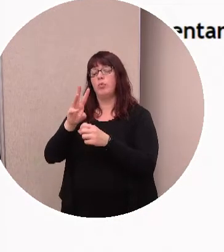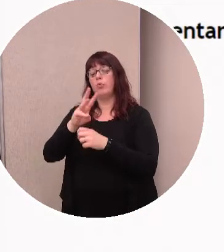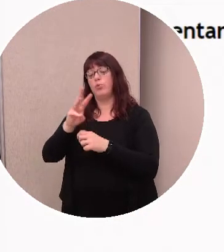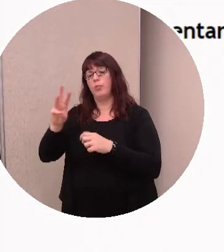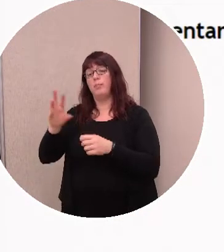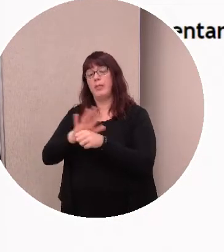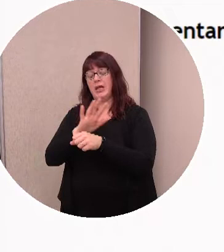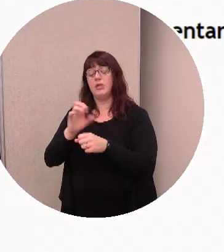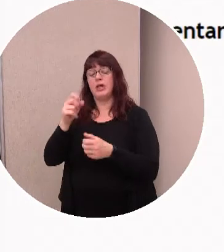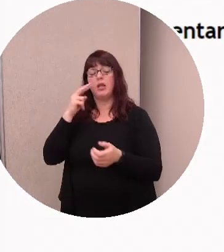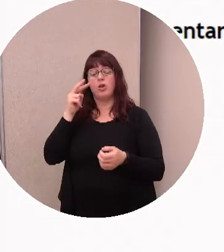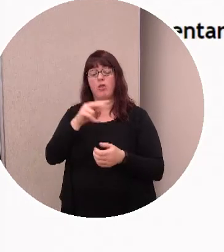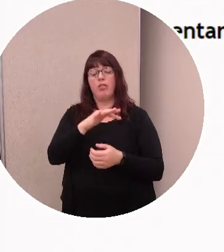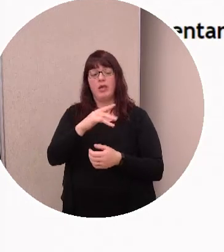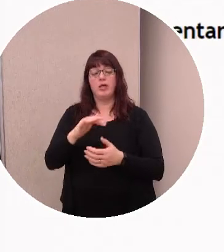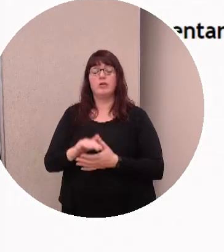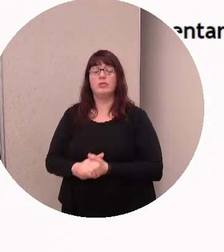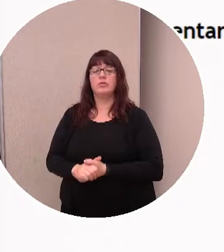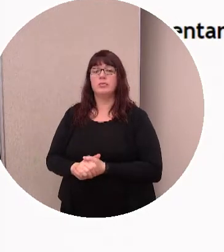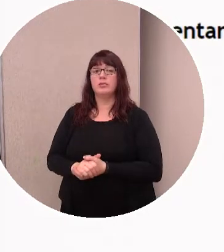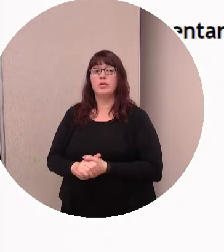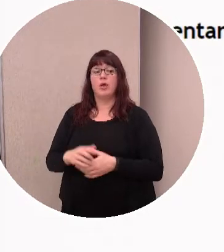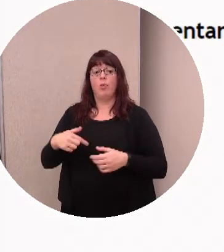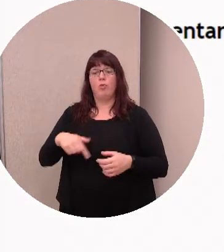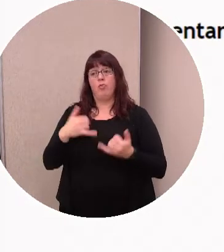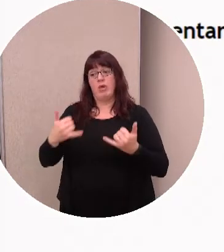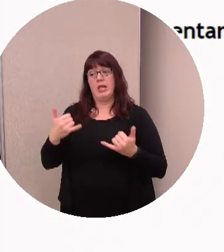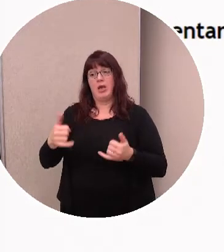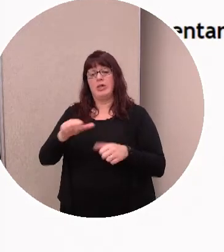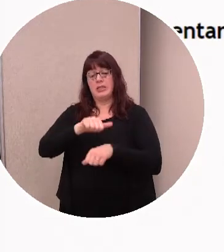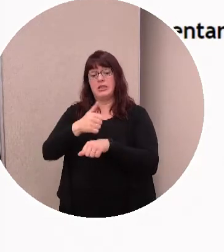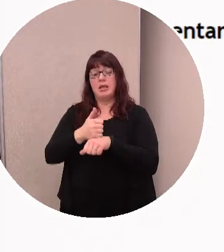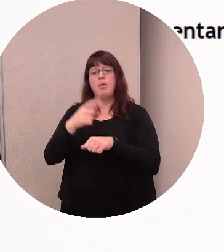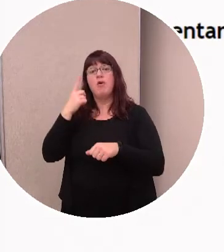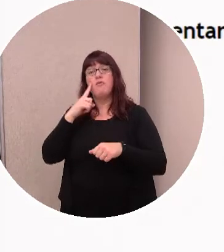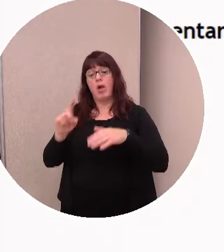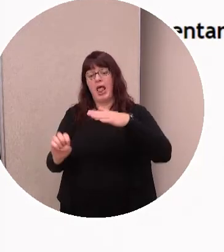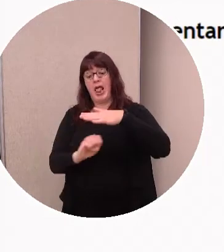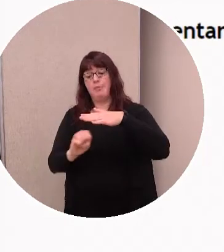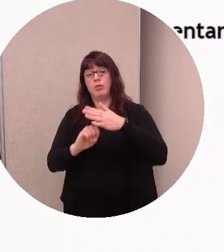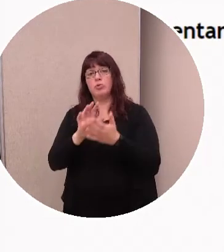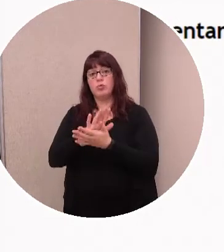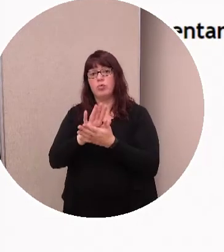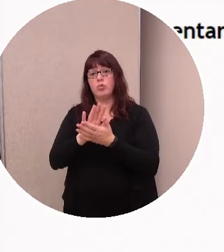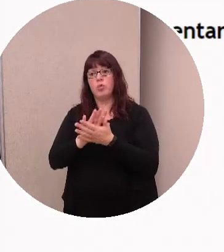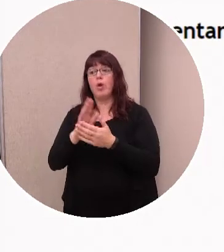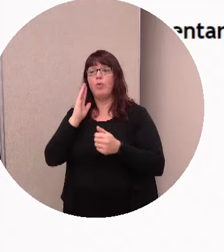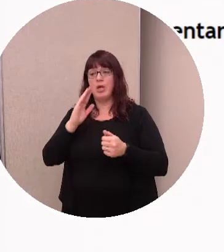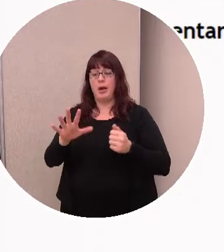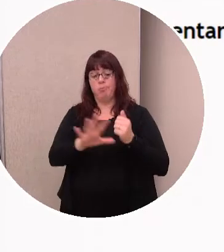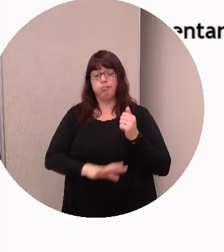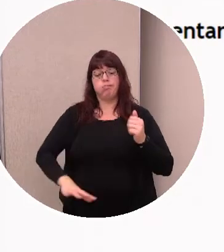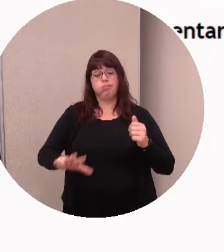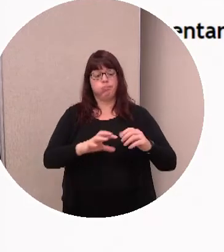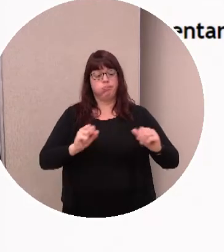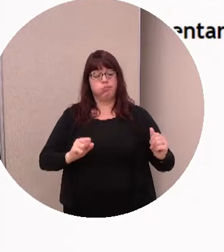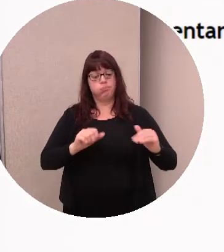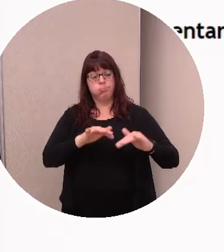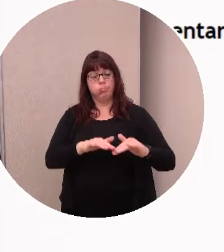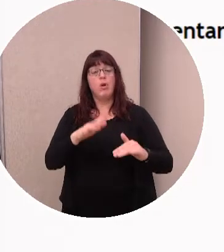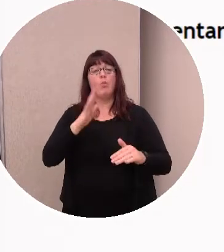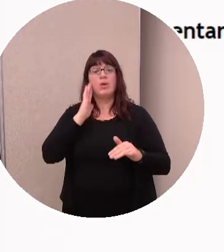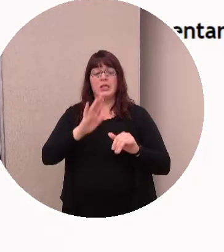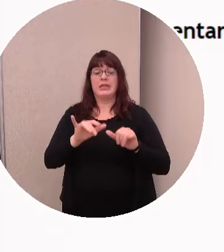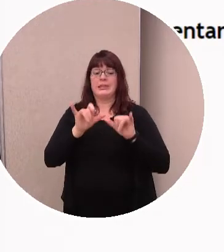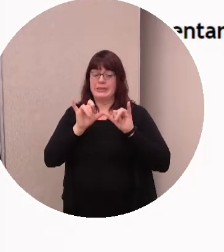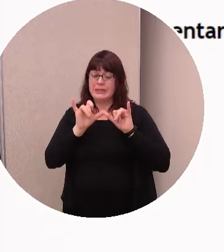This is the current configuration of the elementary catchment areas, and it will remain the